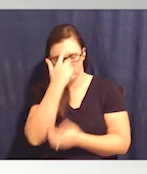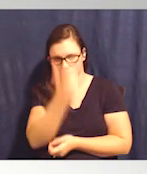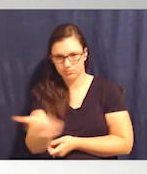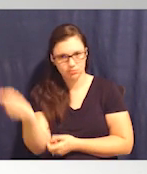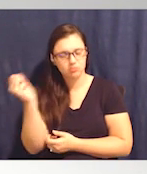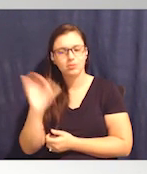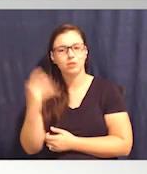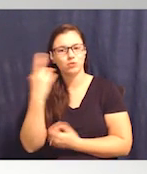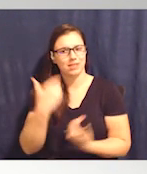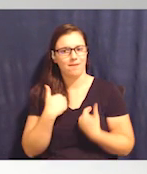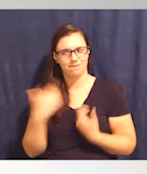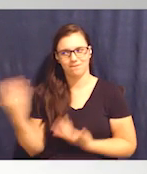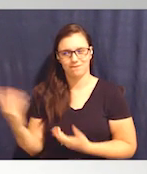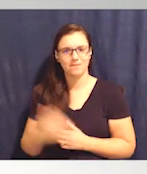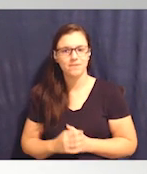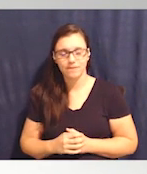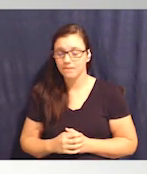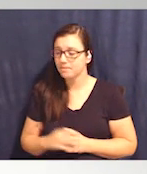Yes?